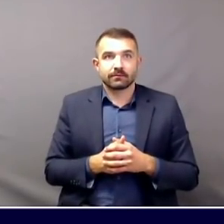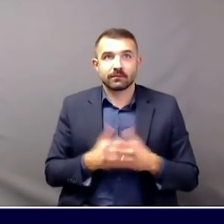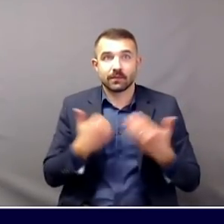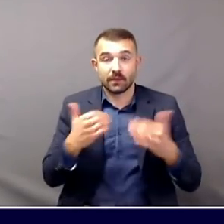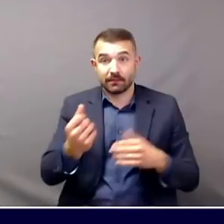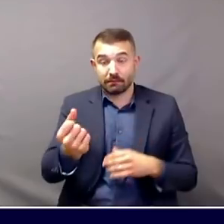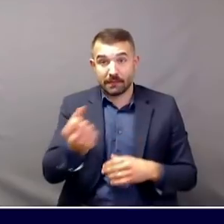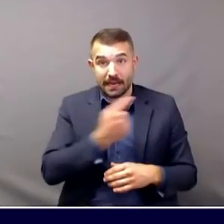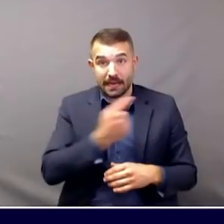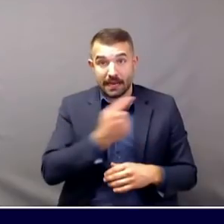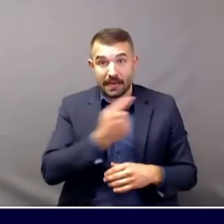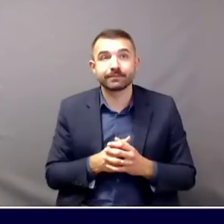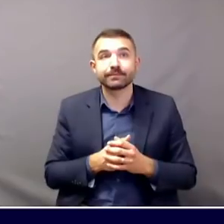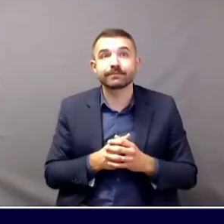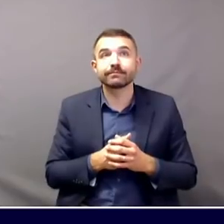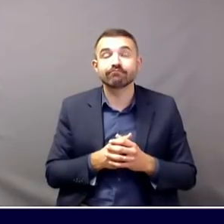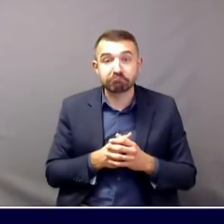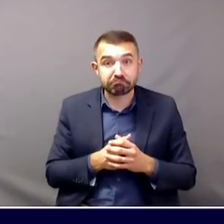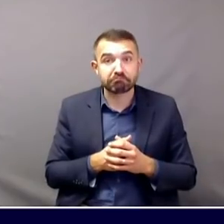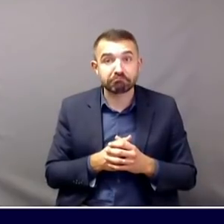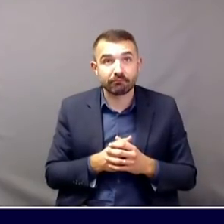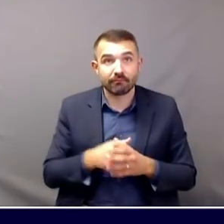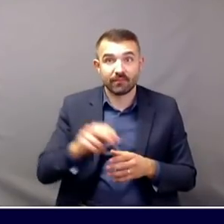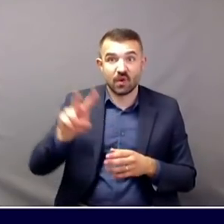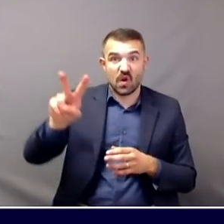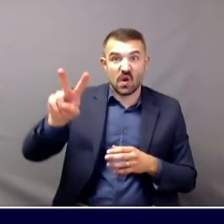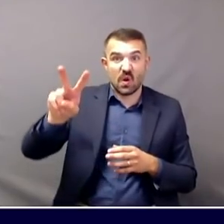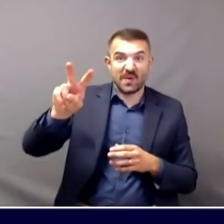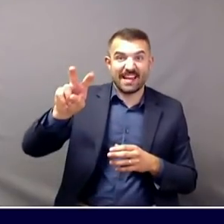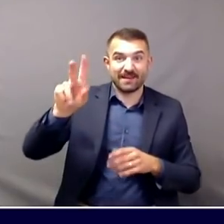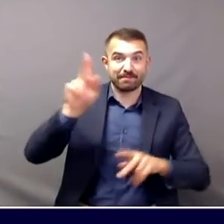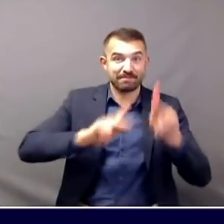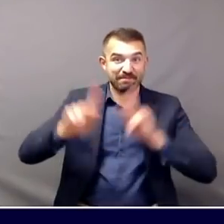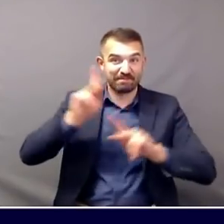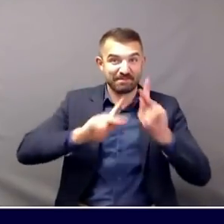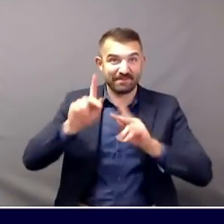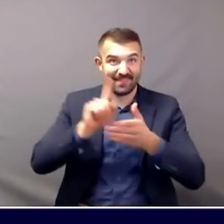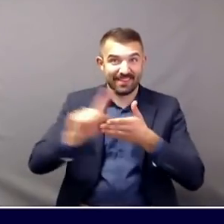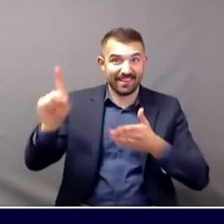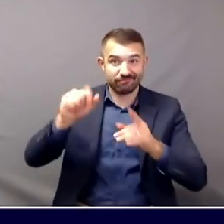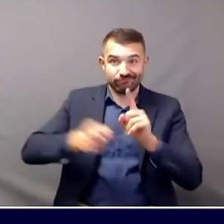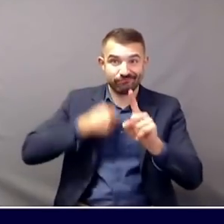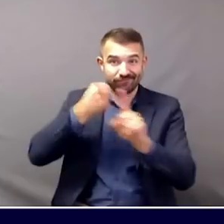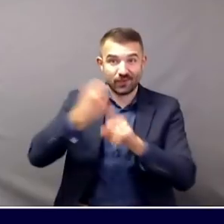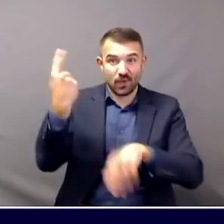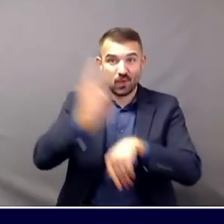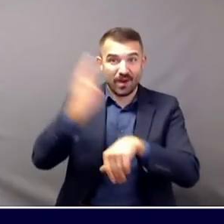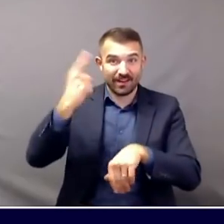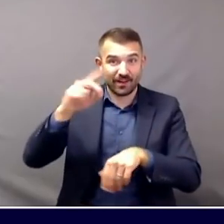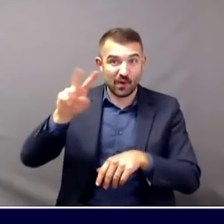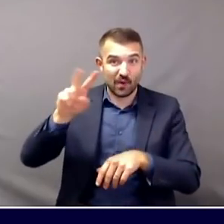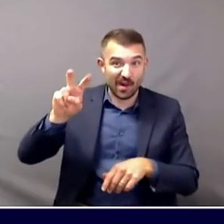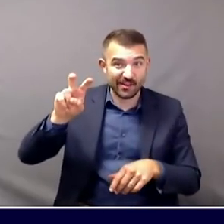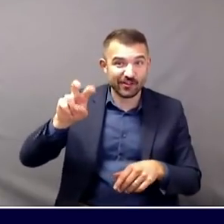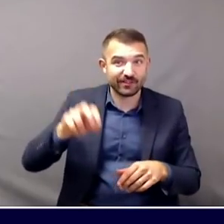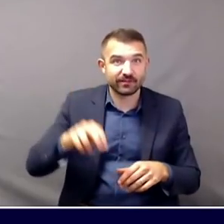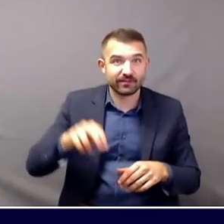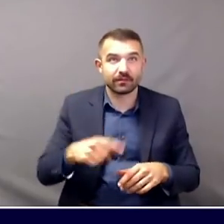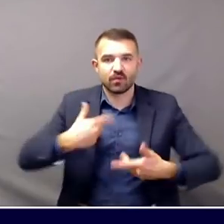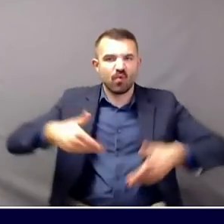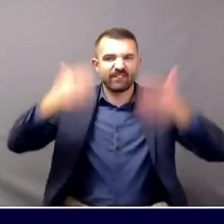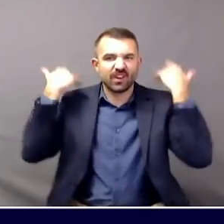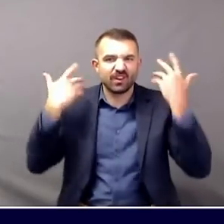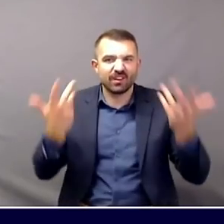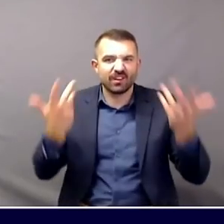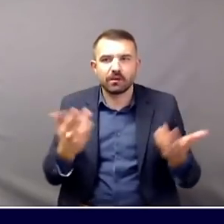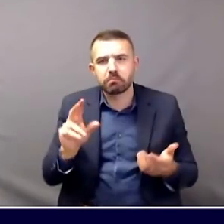to dispel that was not a tipping point, and if I don't recall saying that, but if I did, that was not